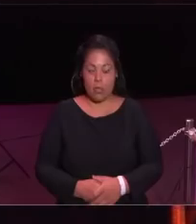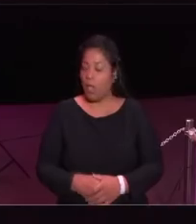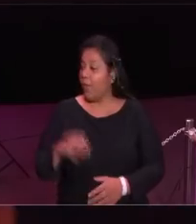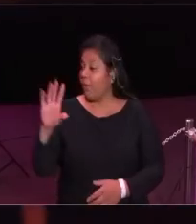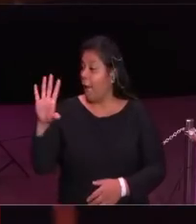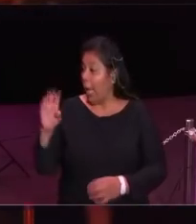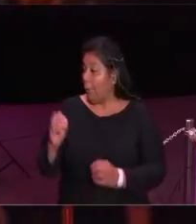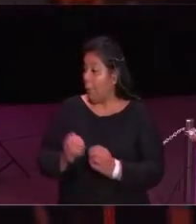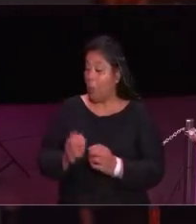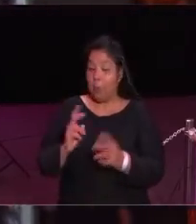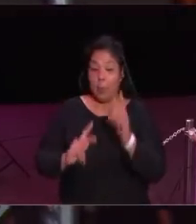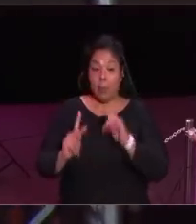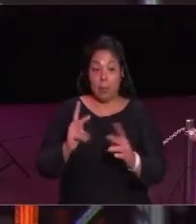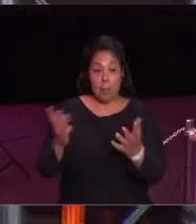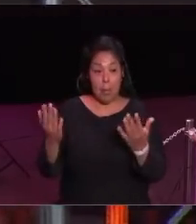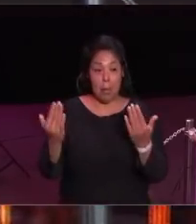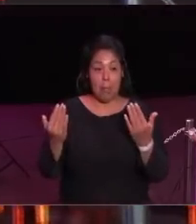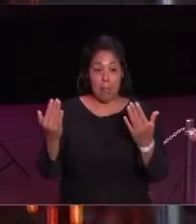Five more.